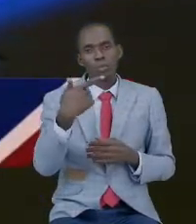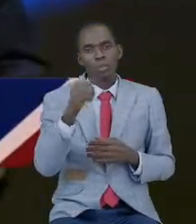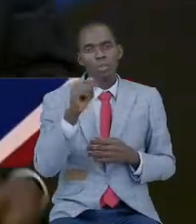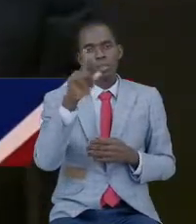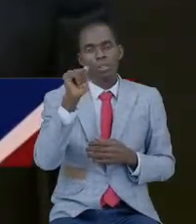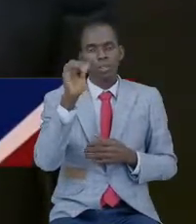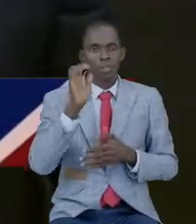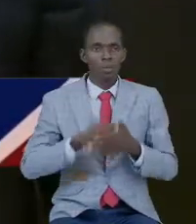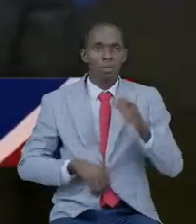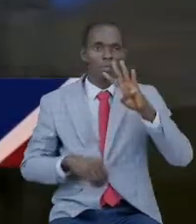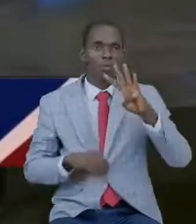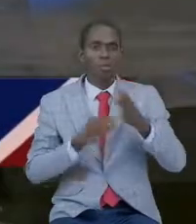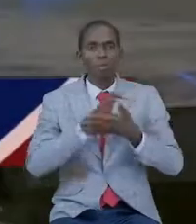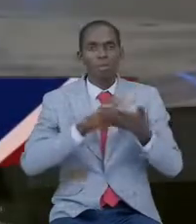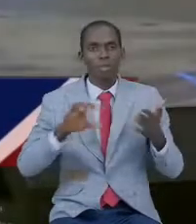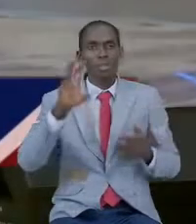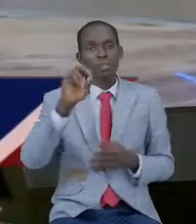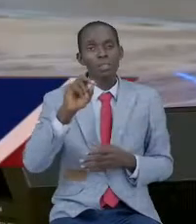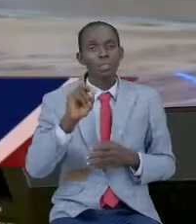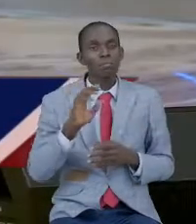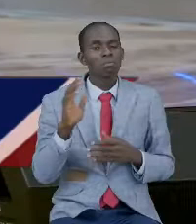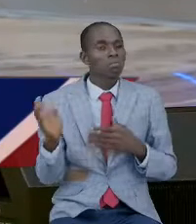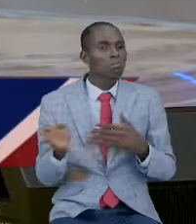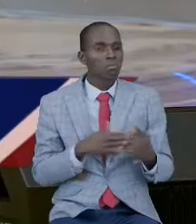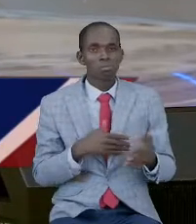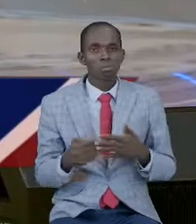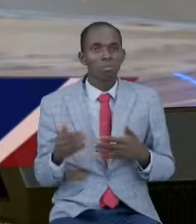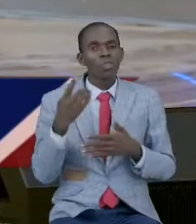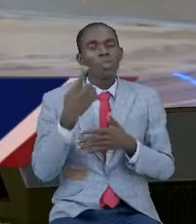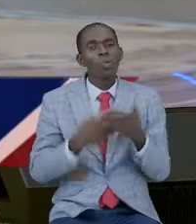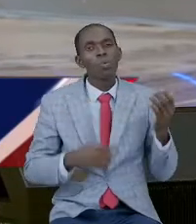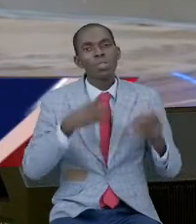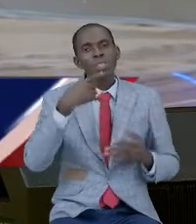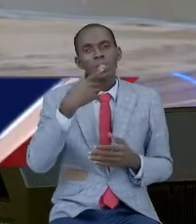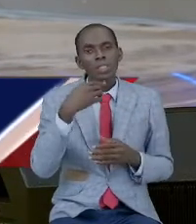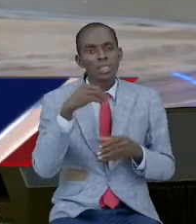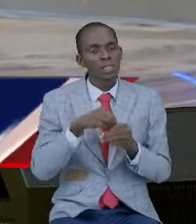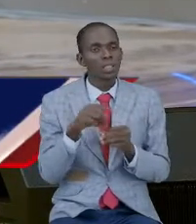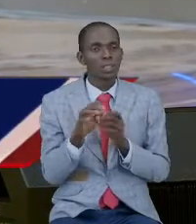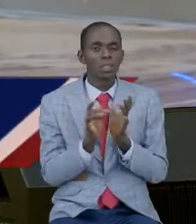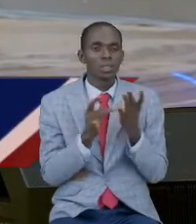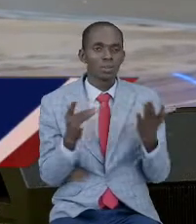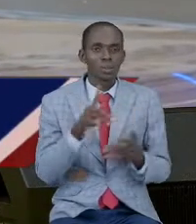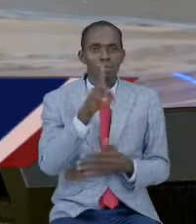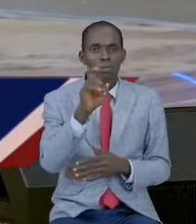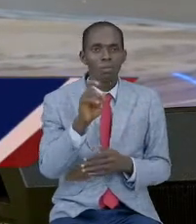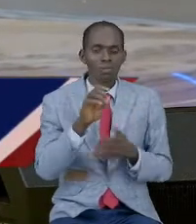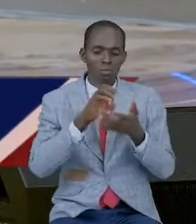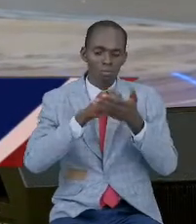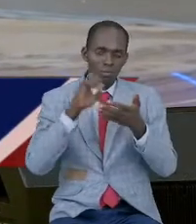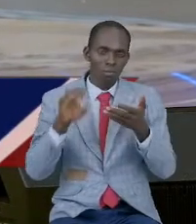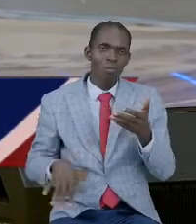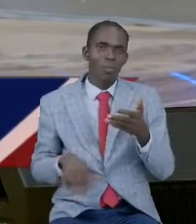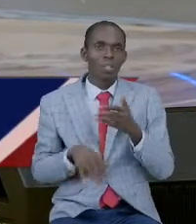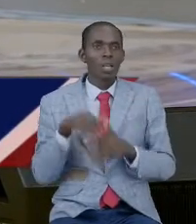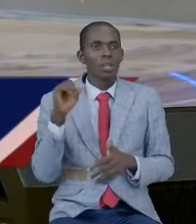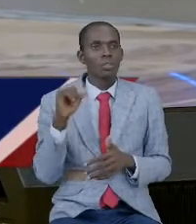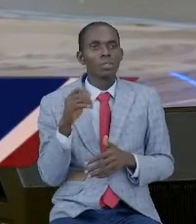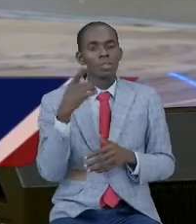30. Nevertheless, what says the scripture? Cast out